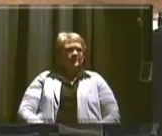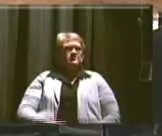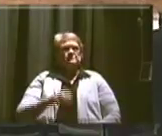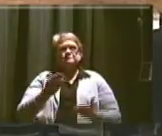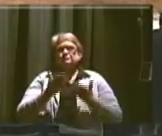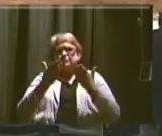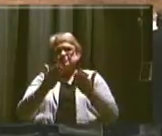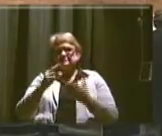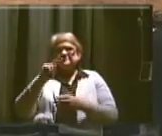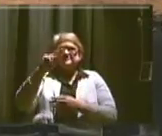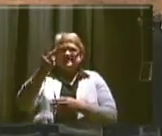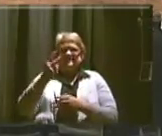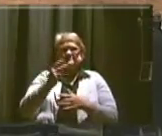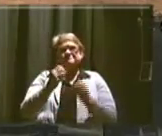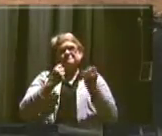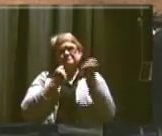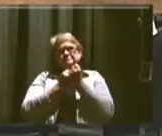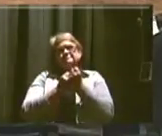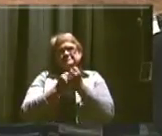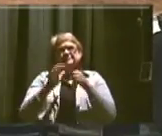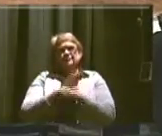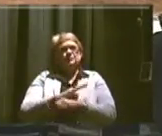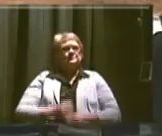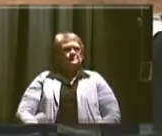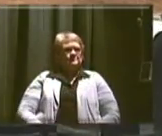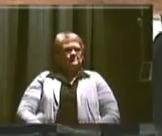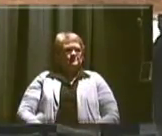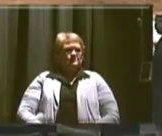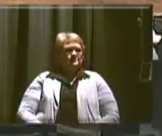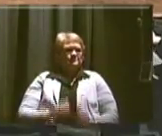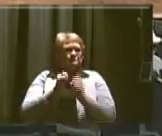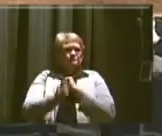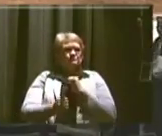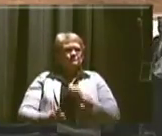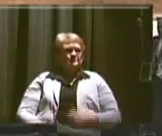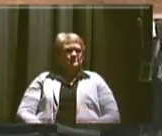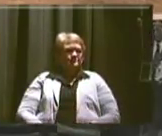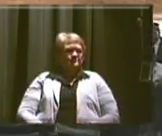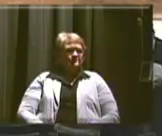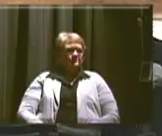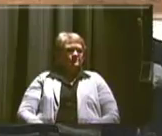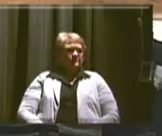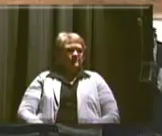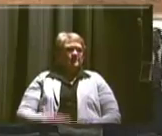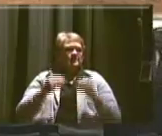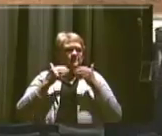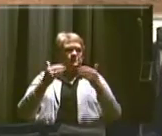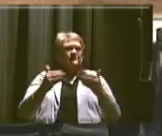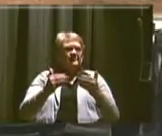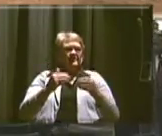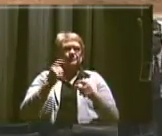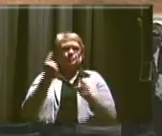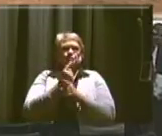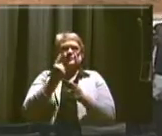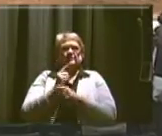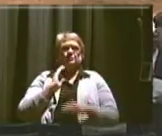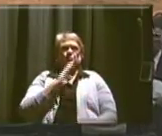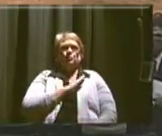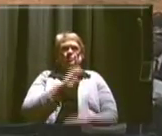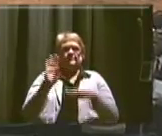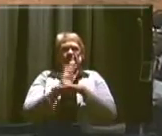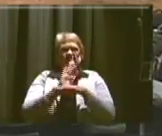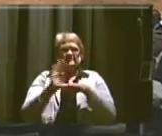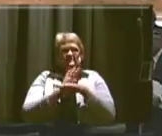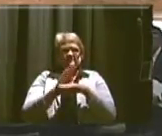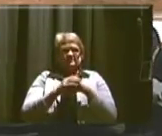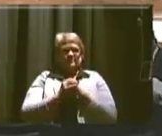All in favor, aye. Okay, that passes unanimously. We'll move on now to the regular board business.